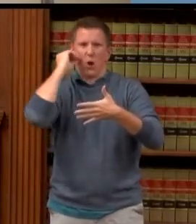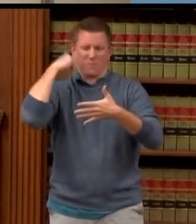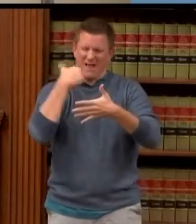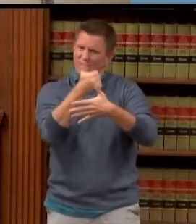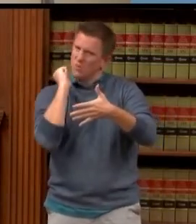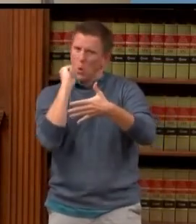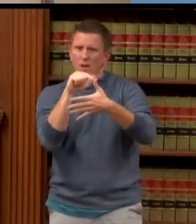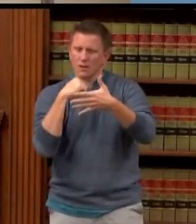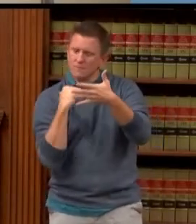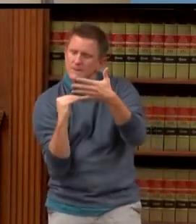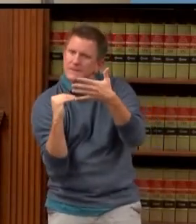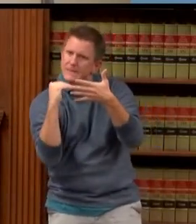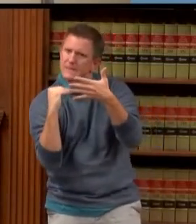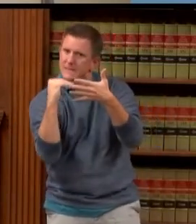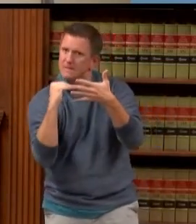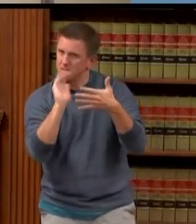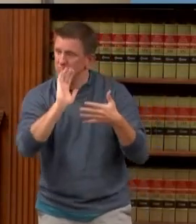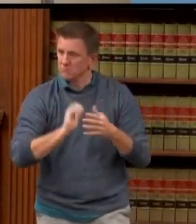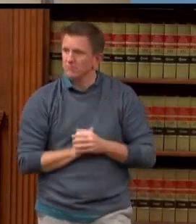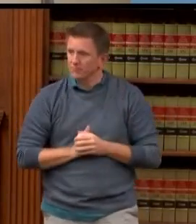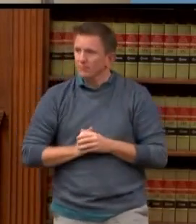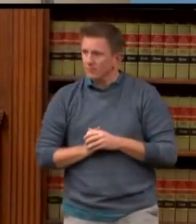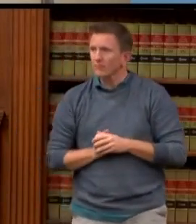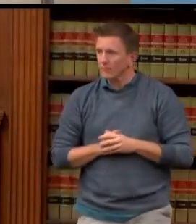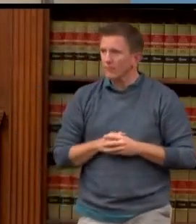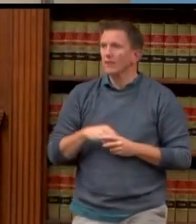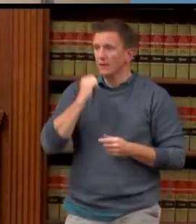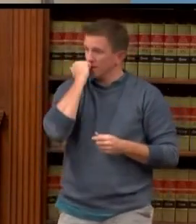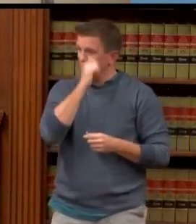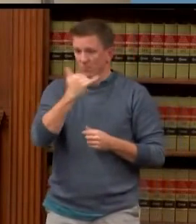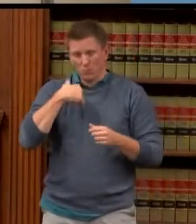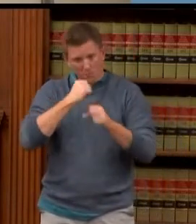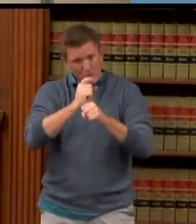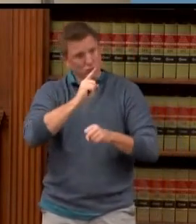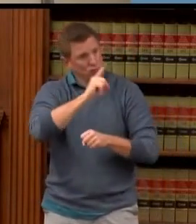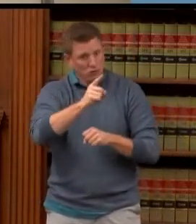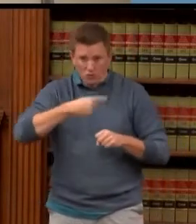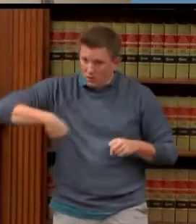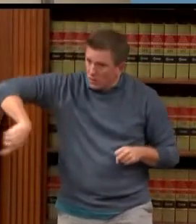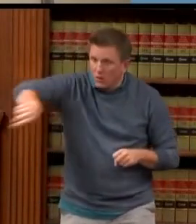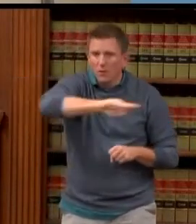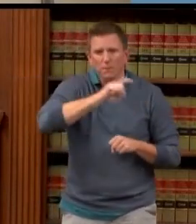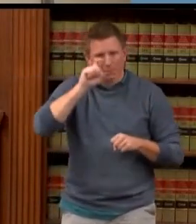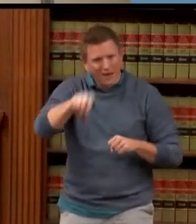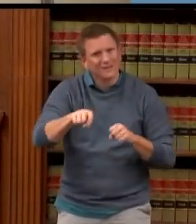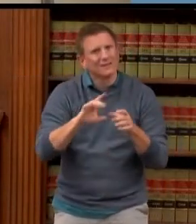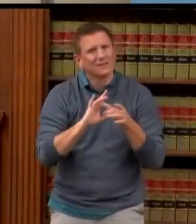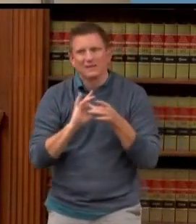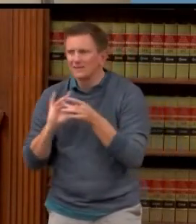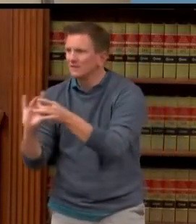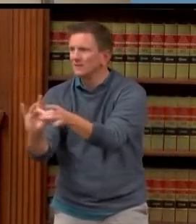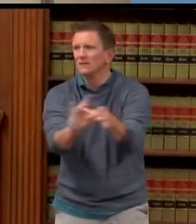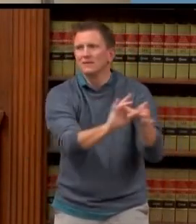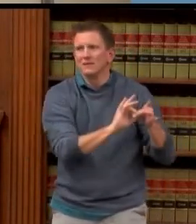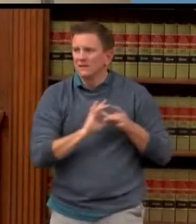everybody's cooperation with it. Hopefully we can avoid that stay-at-home order, but time will tell.